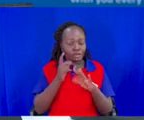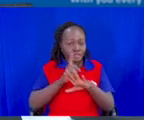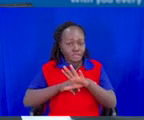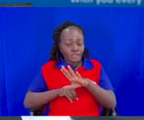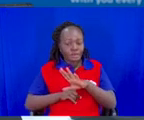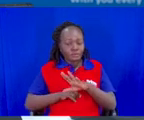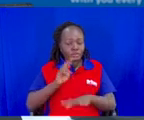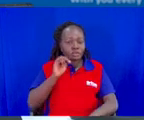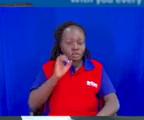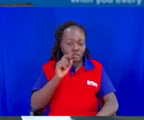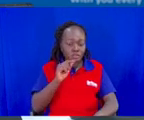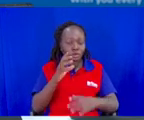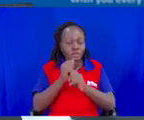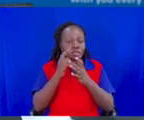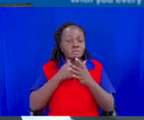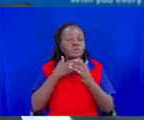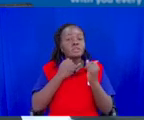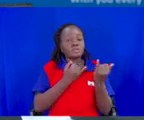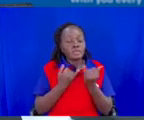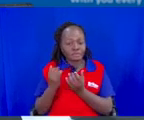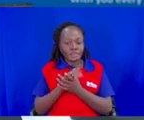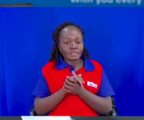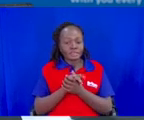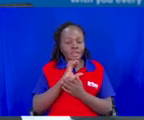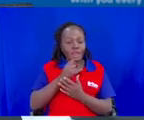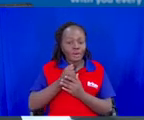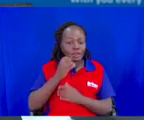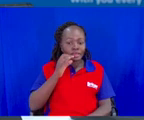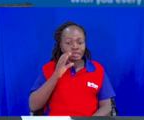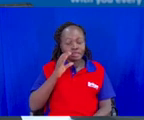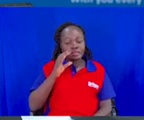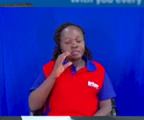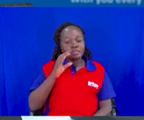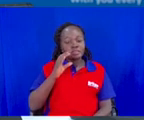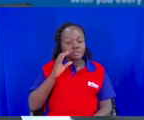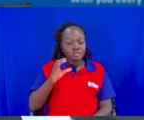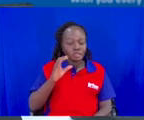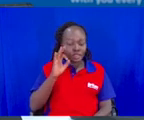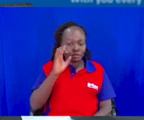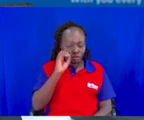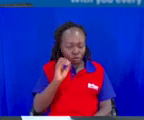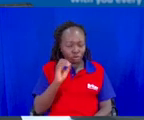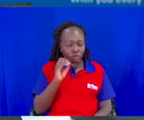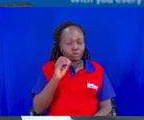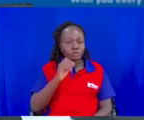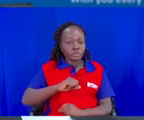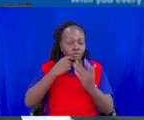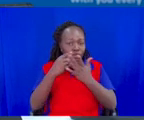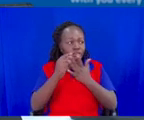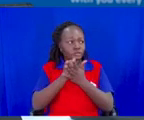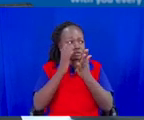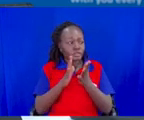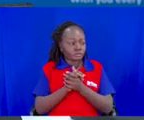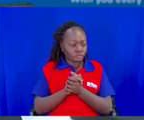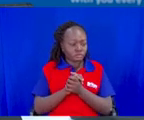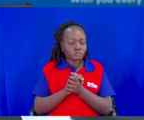holders, I would like to invite our chief finance officer, our chief finance